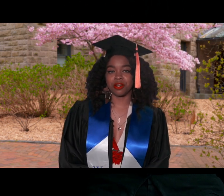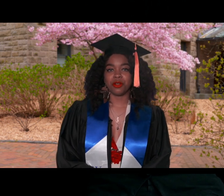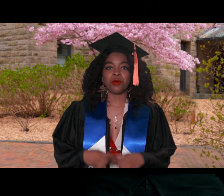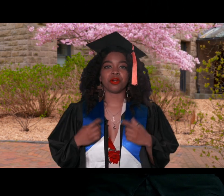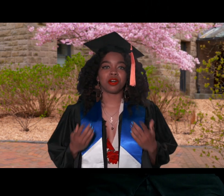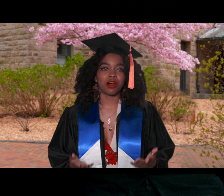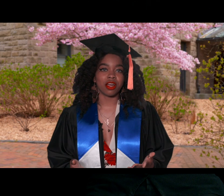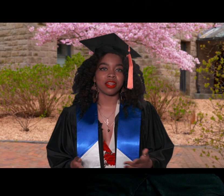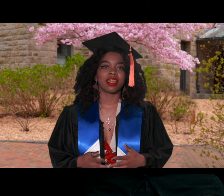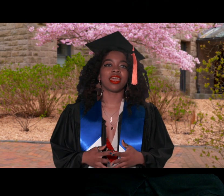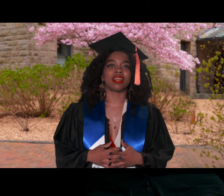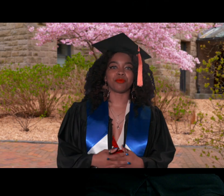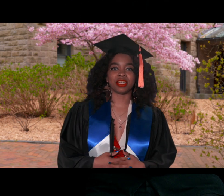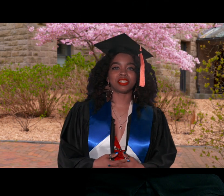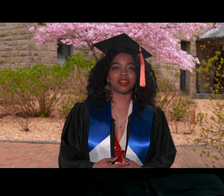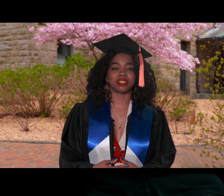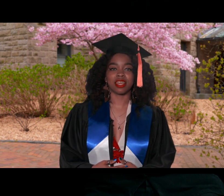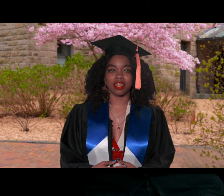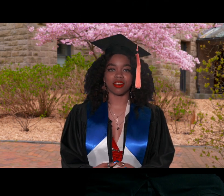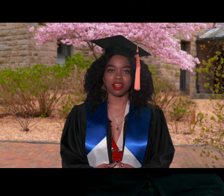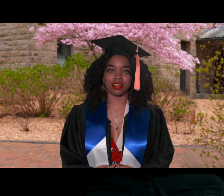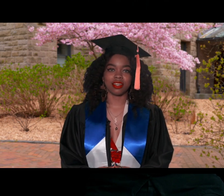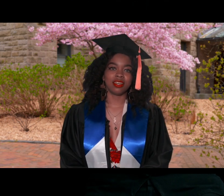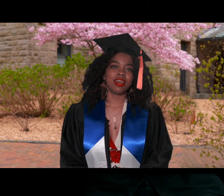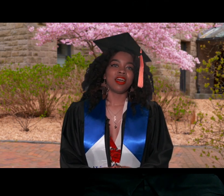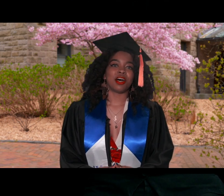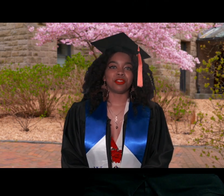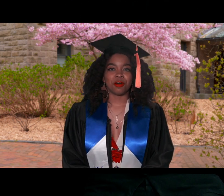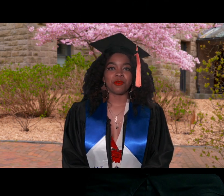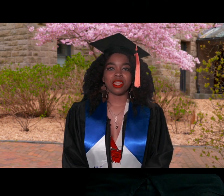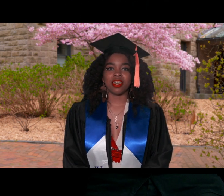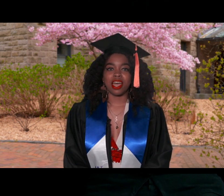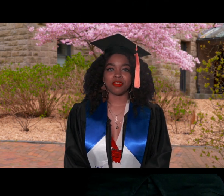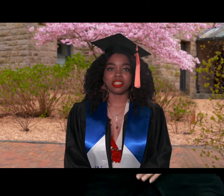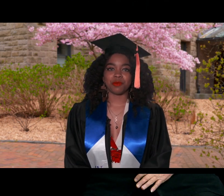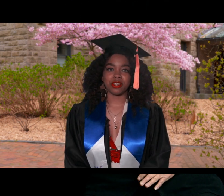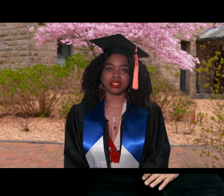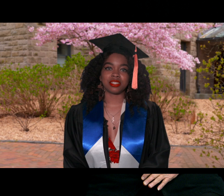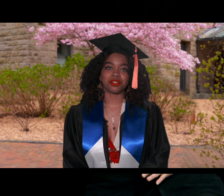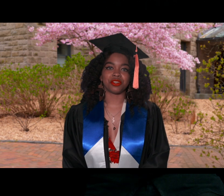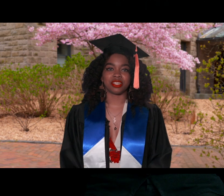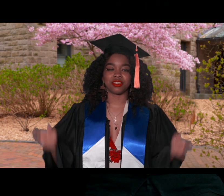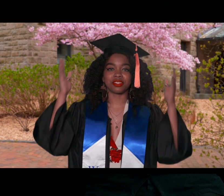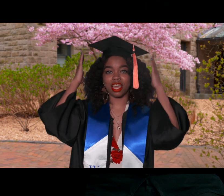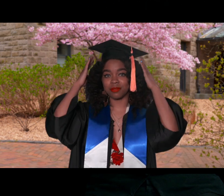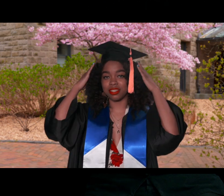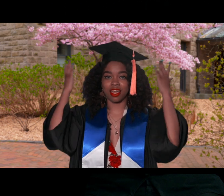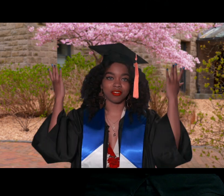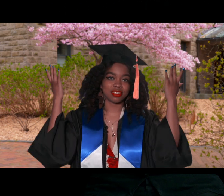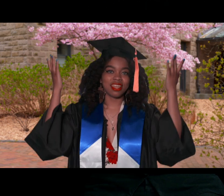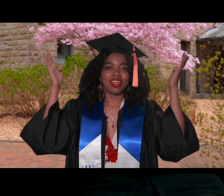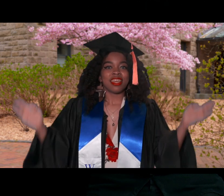persevere, work hard, and embrace challenges head on. Although we may not have the experience to straighten each other's caps